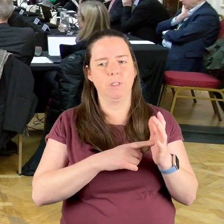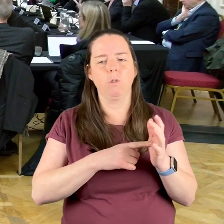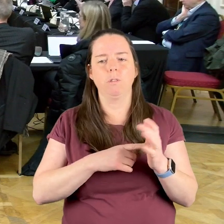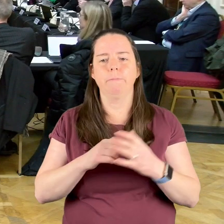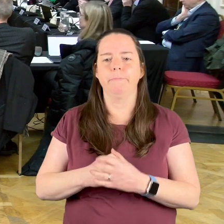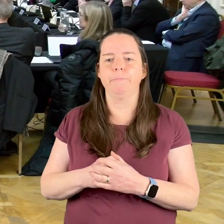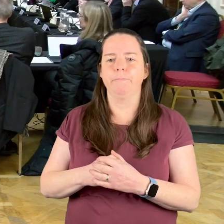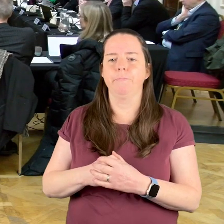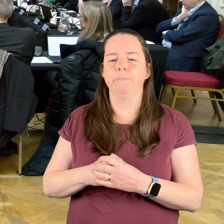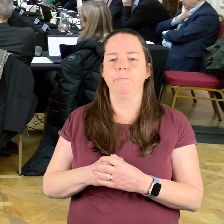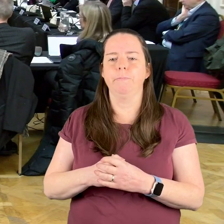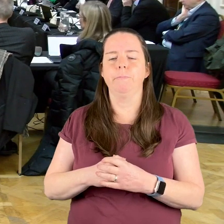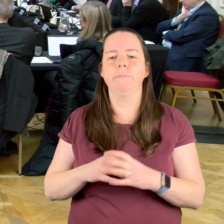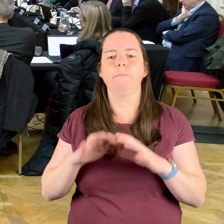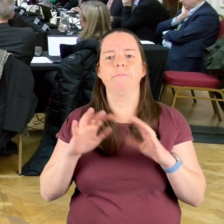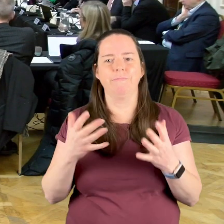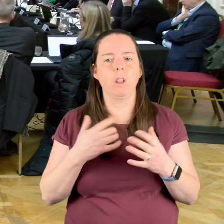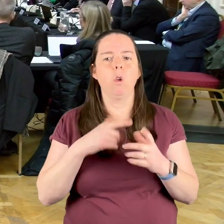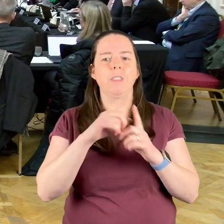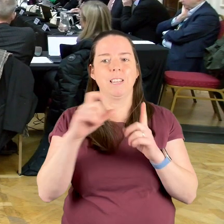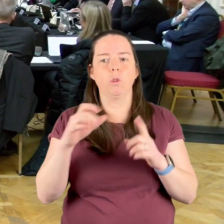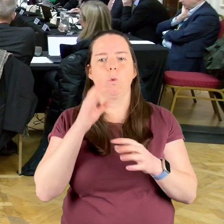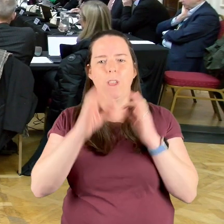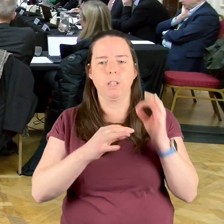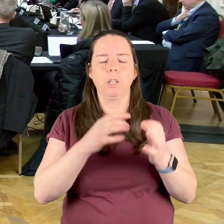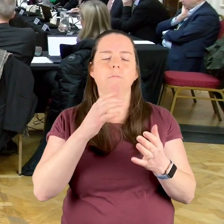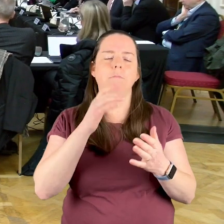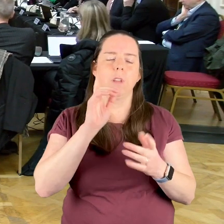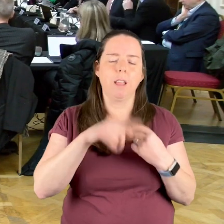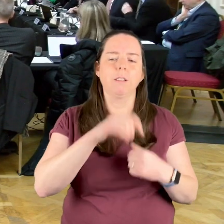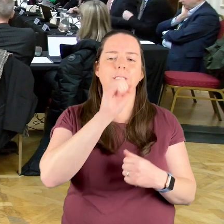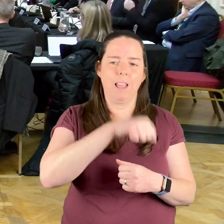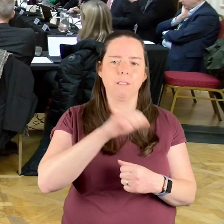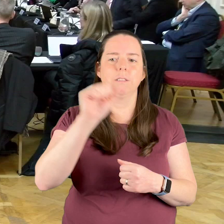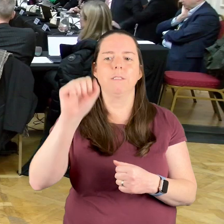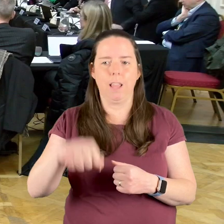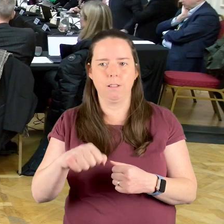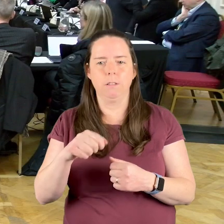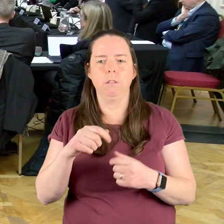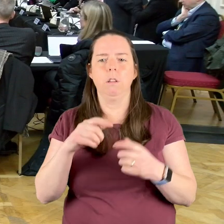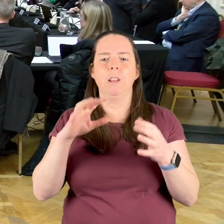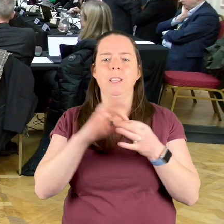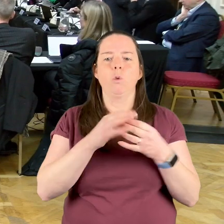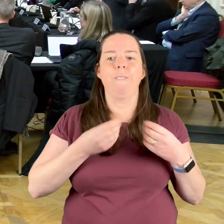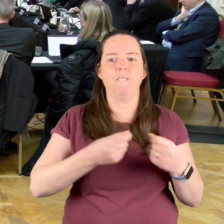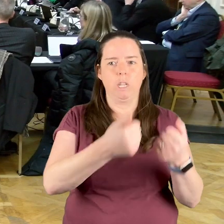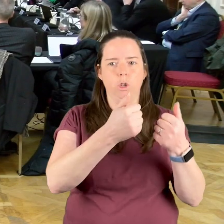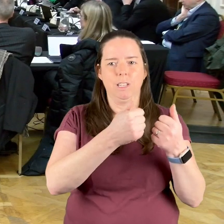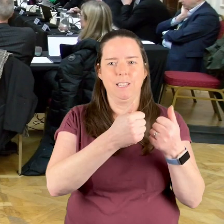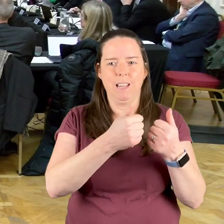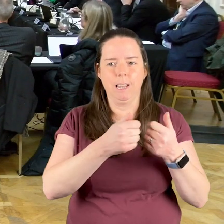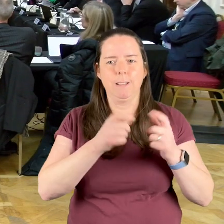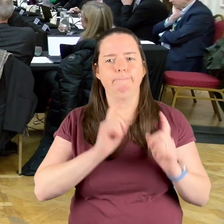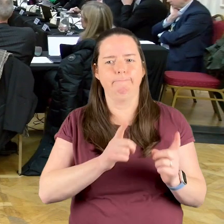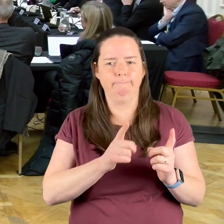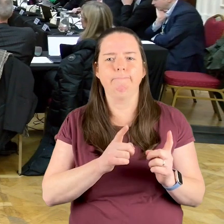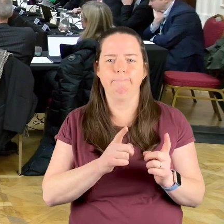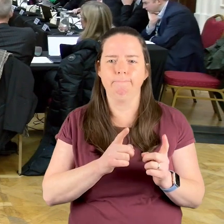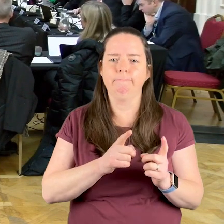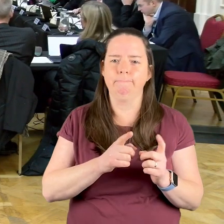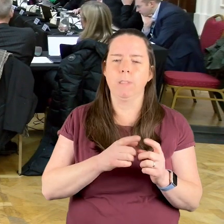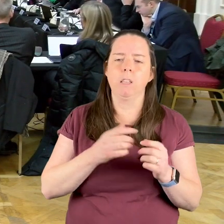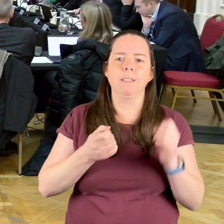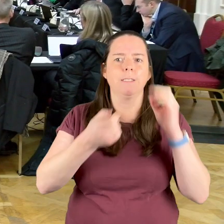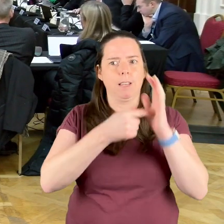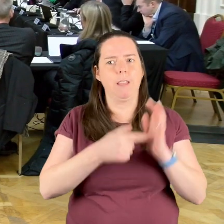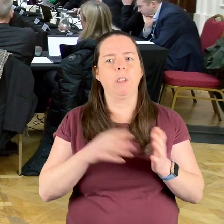So just on the digital question, the answer is yes and yes. So in terms of efficiency, so there is significant investment coming into our